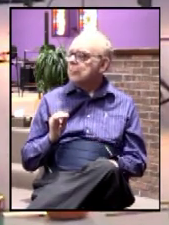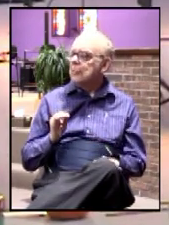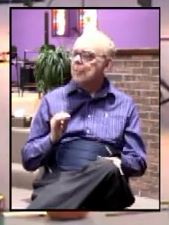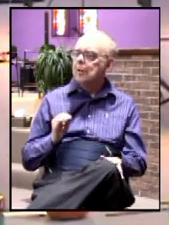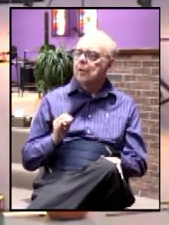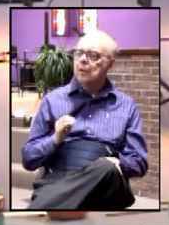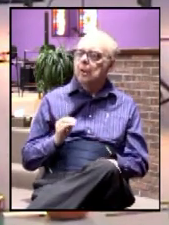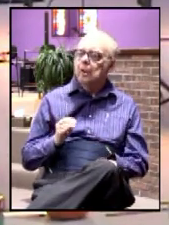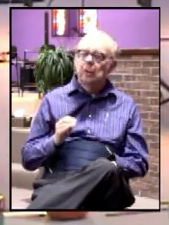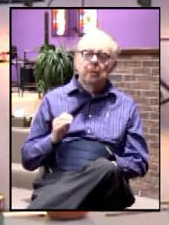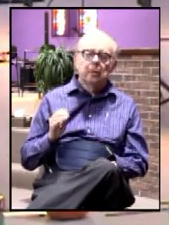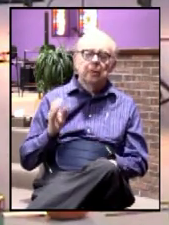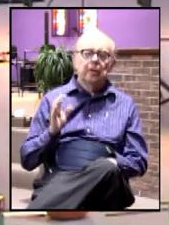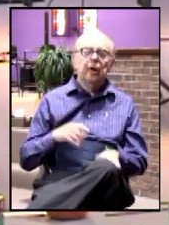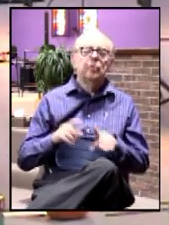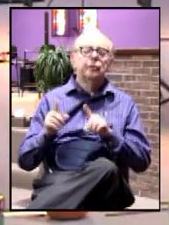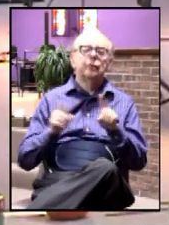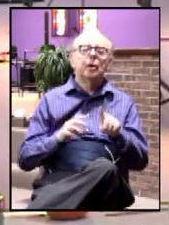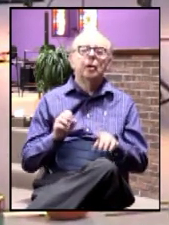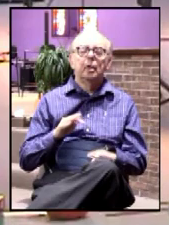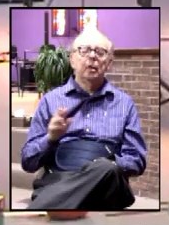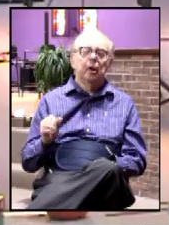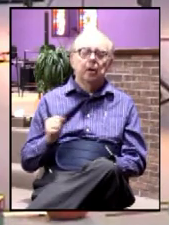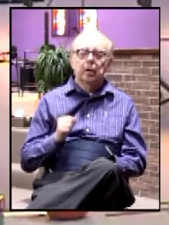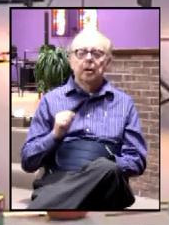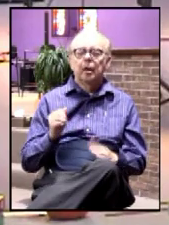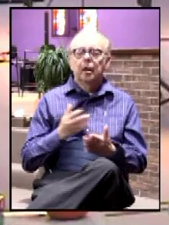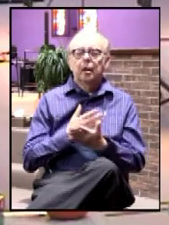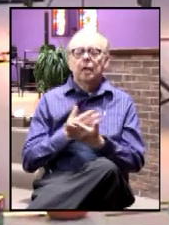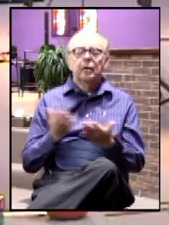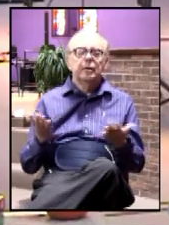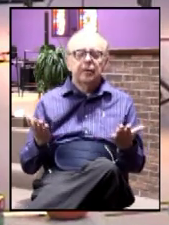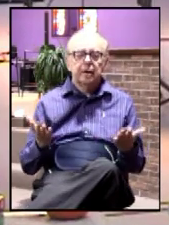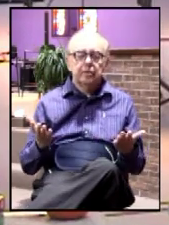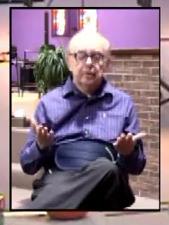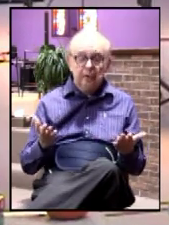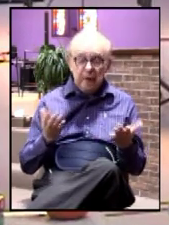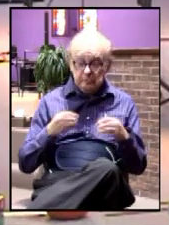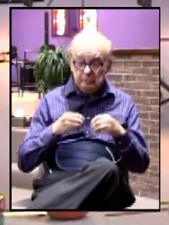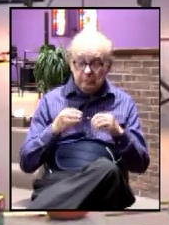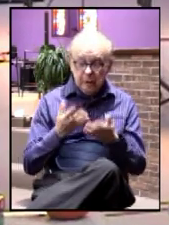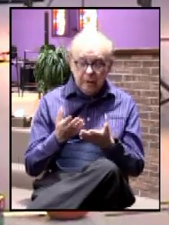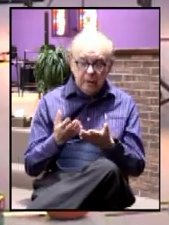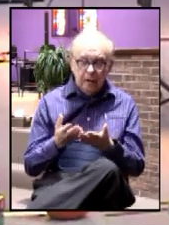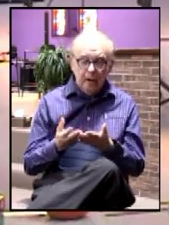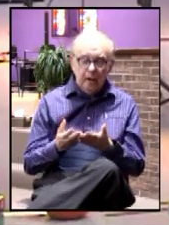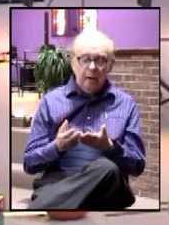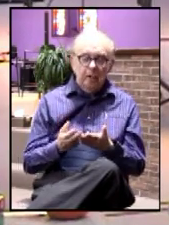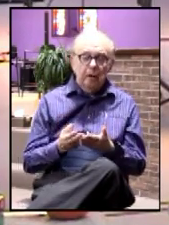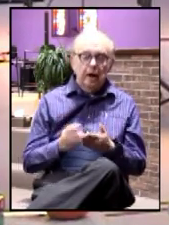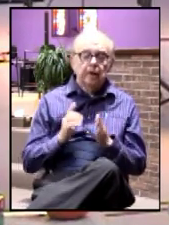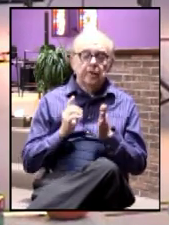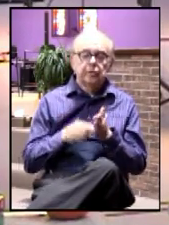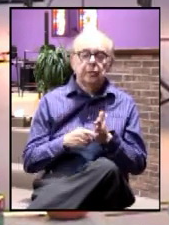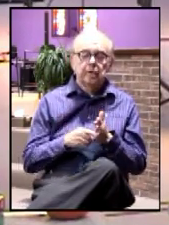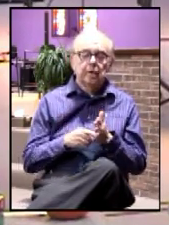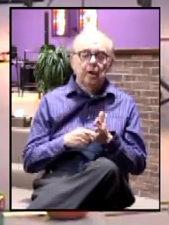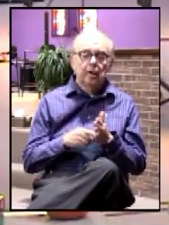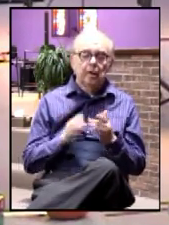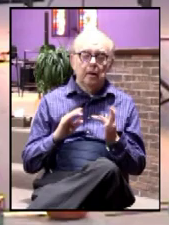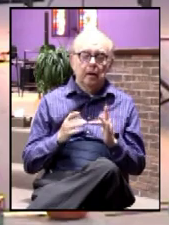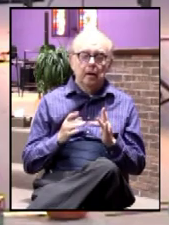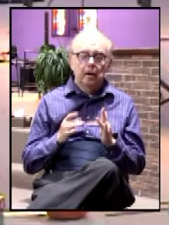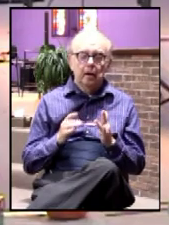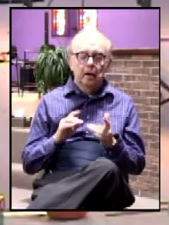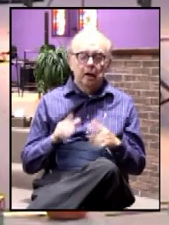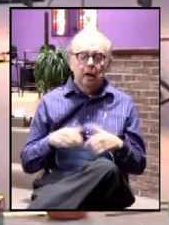is it? Star Wars. They bought all of this stuff. And they're streaming the